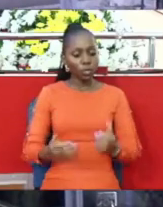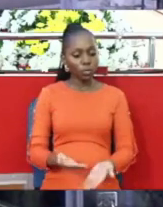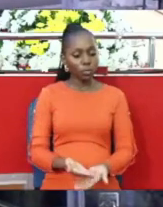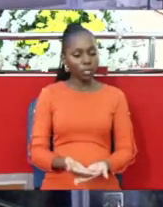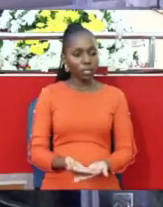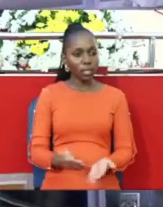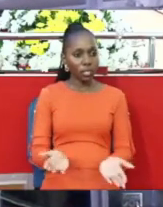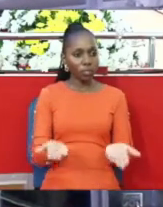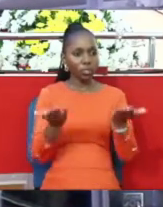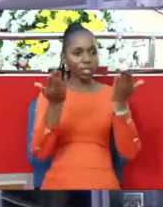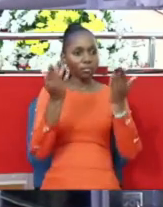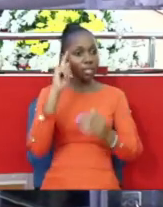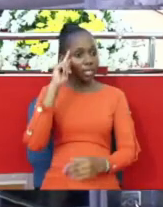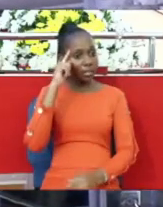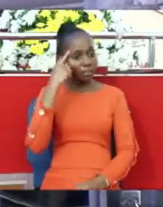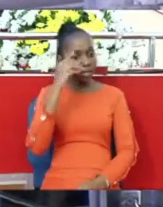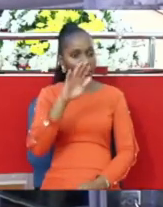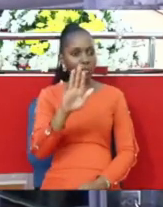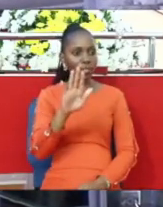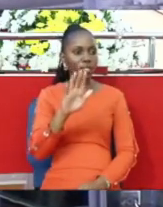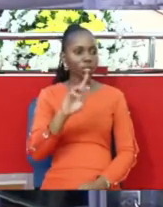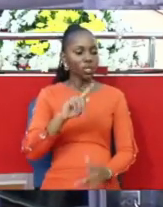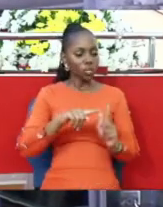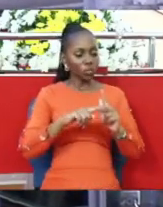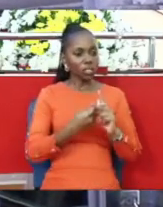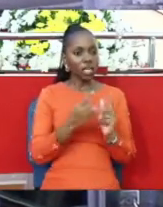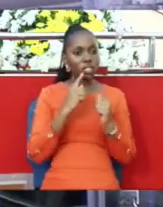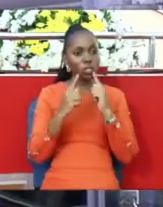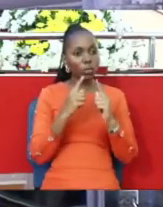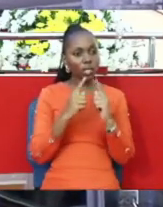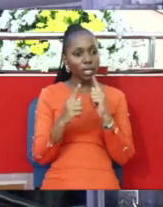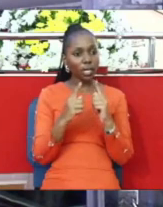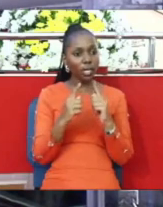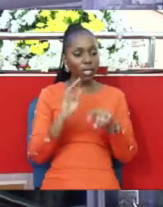start talking the language of heaven. Kwamba nianze kuzungumza lugha ya binguni.